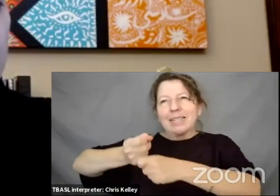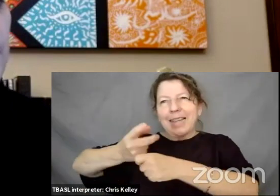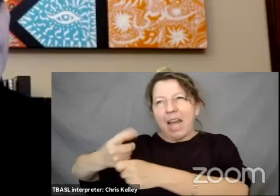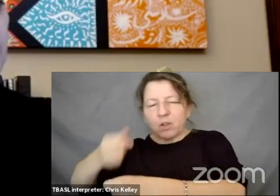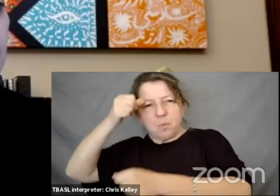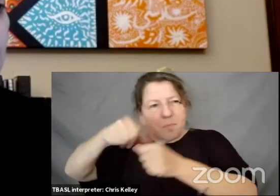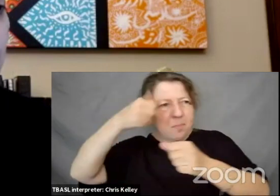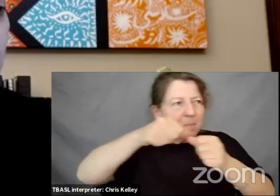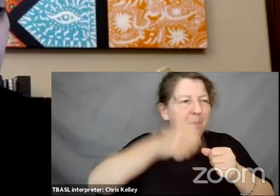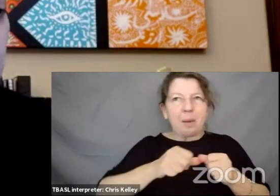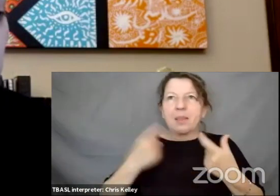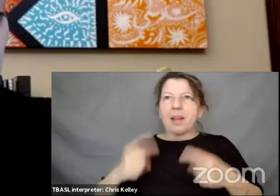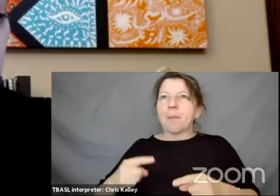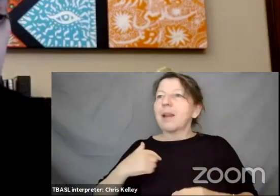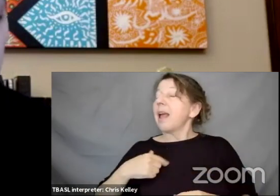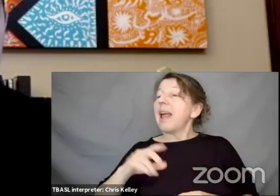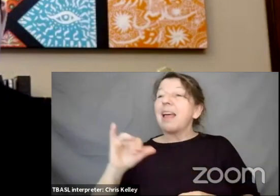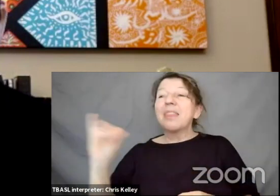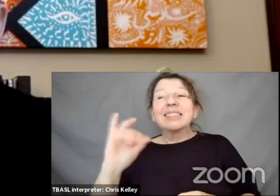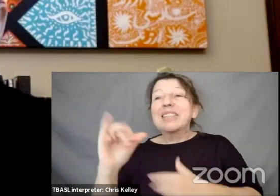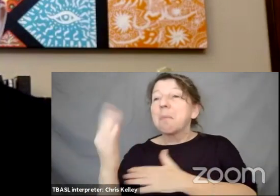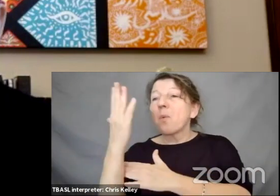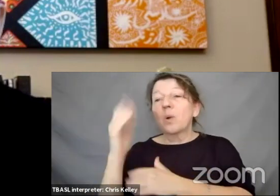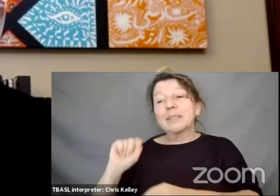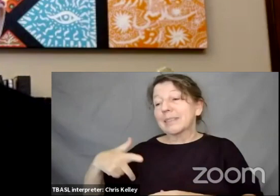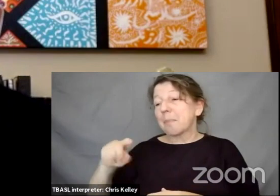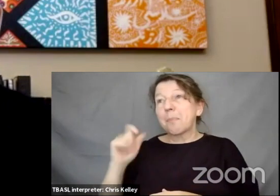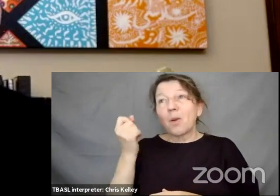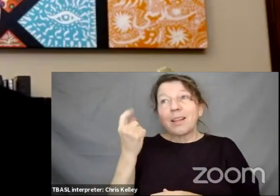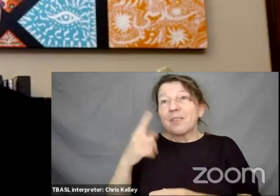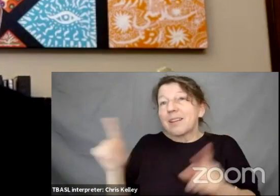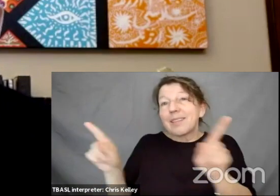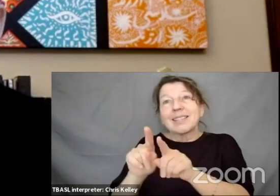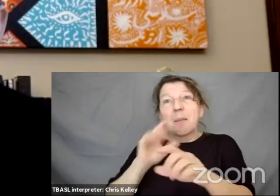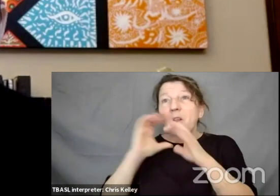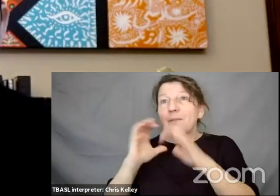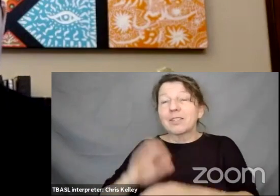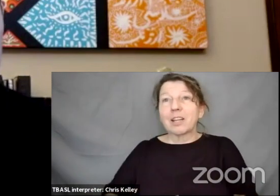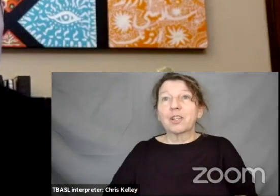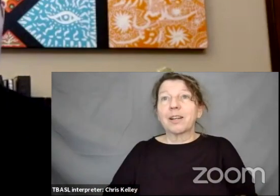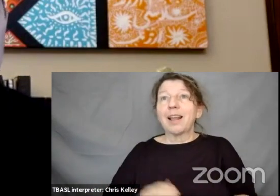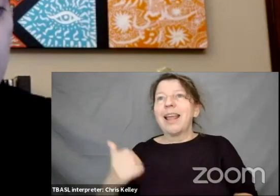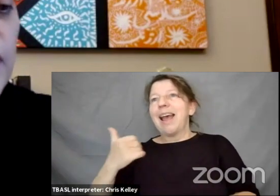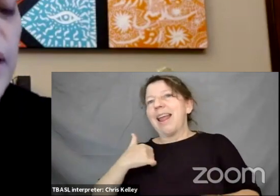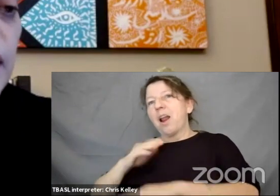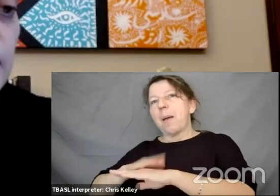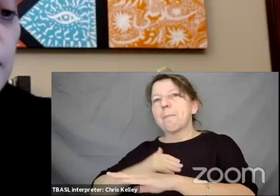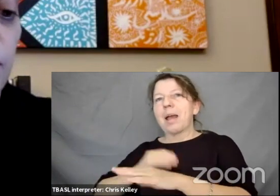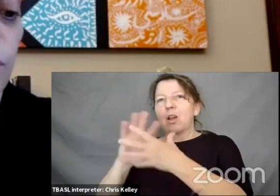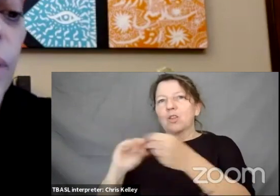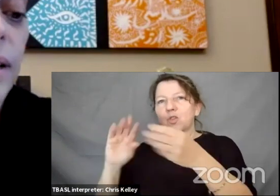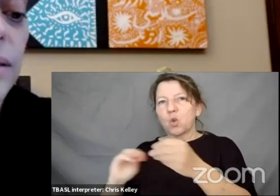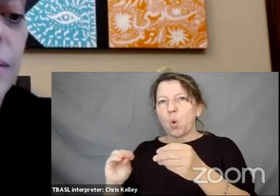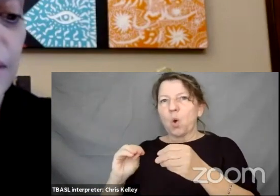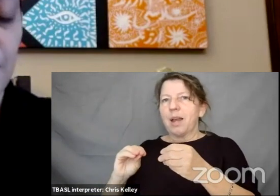morning. I hosted an online story circle, and an artist and colleague in New York,